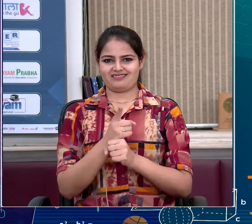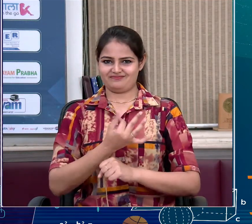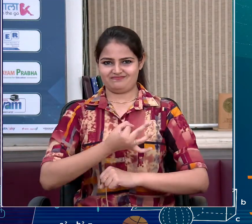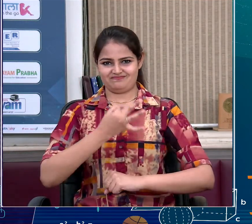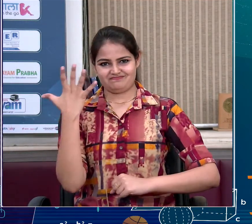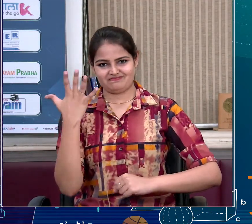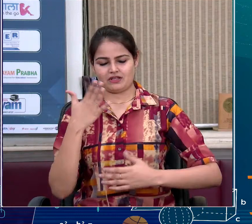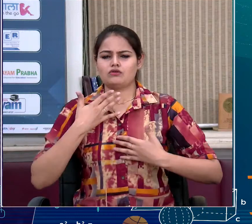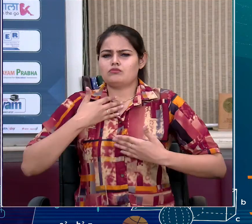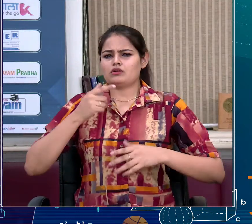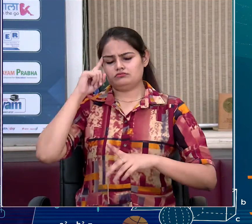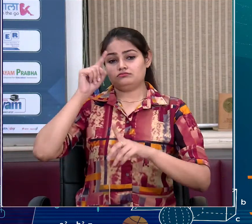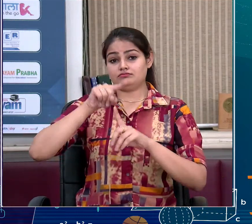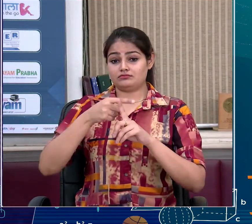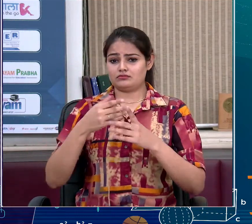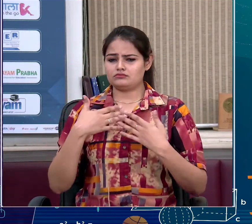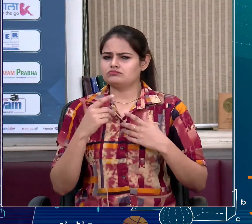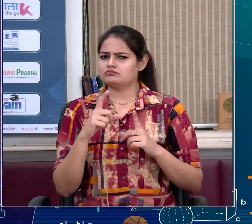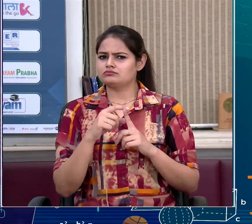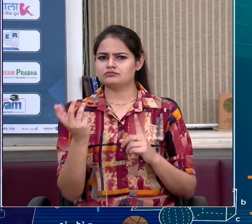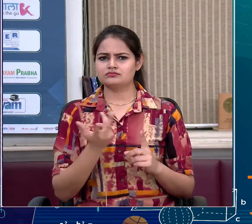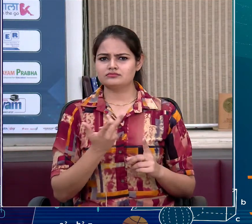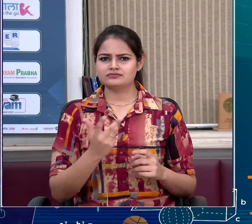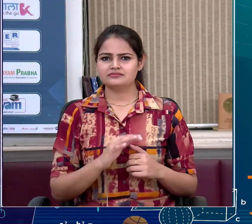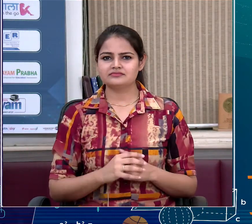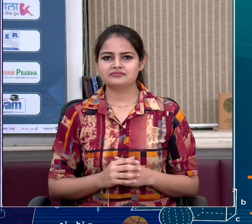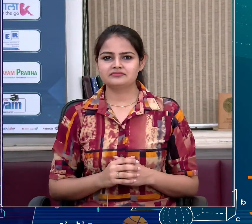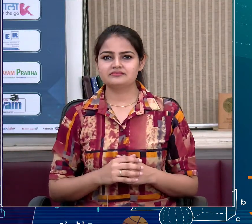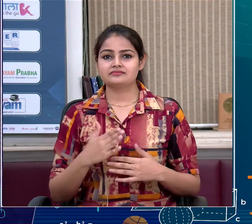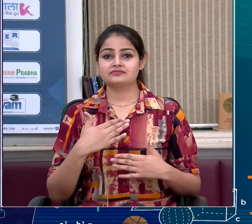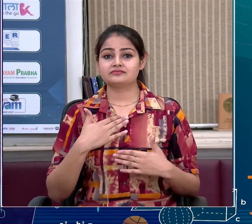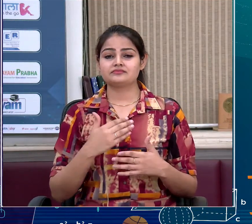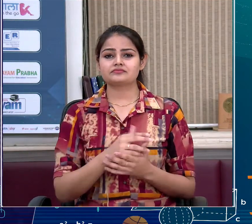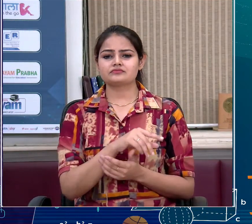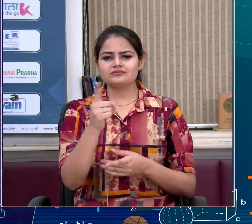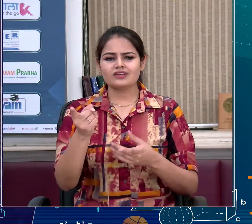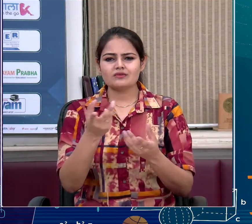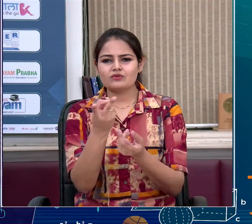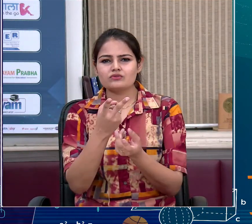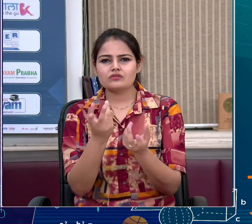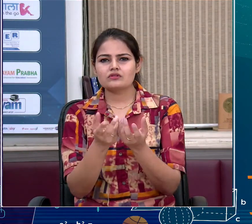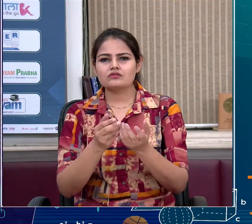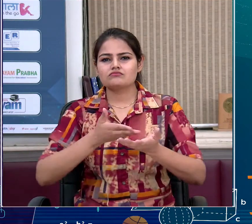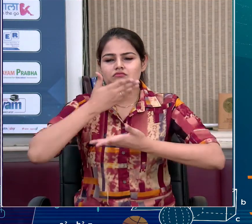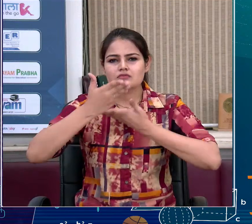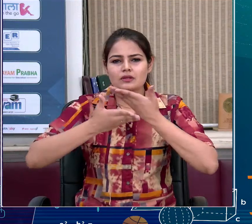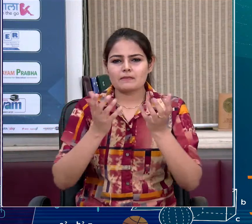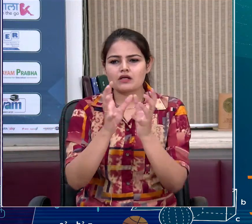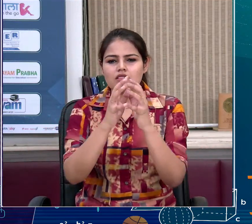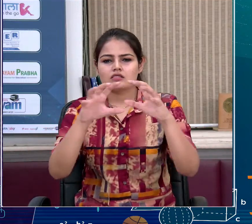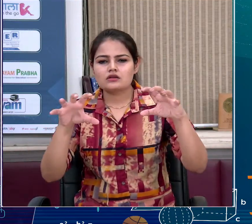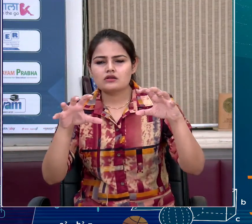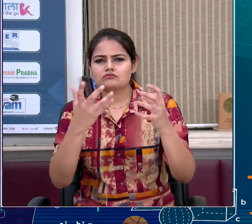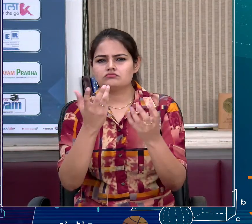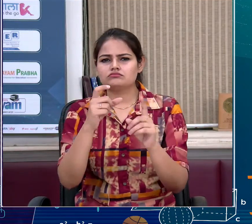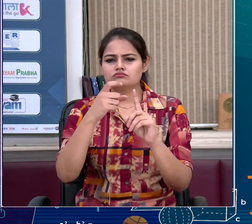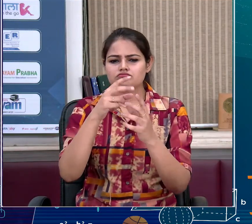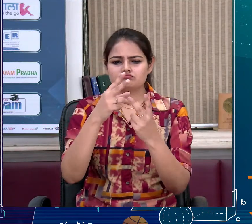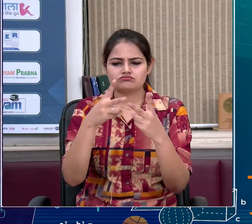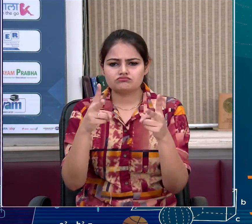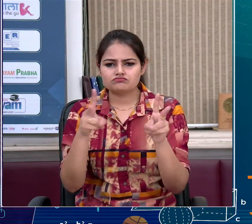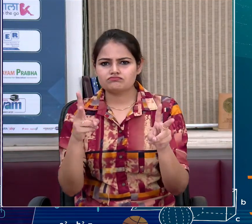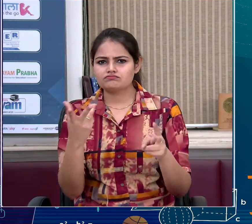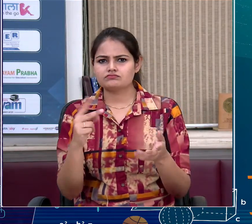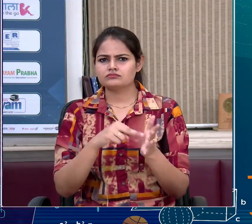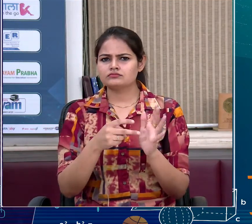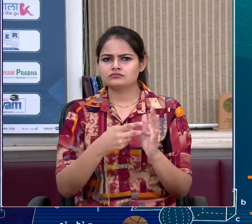an expert, we can do differentiation. When I say differentiation, that takes